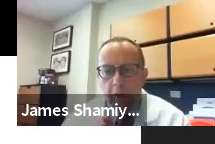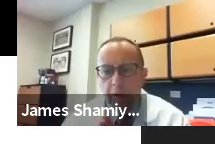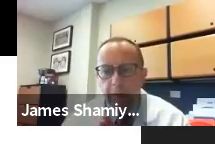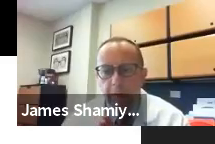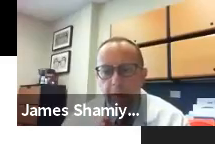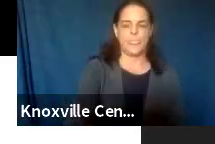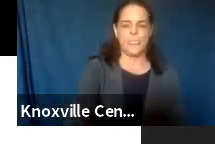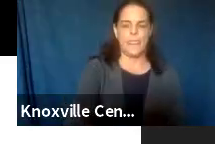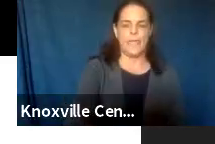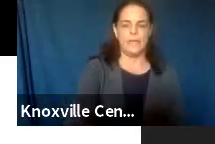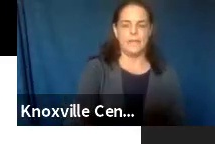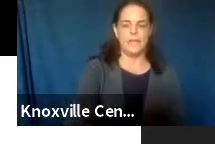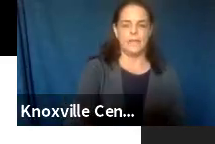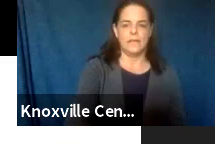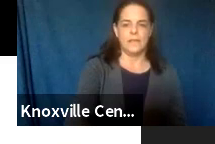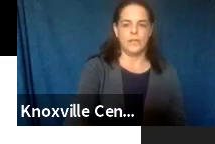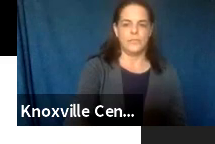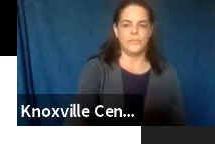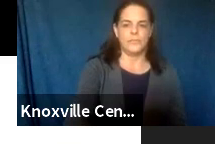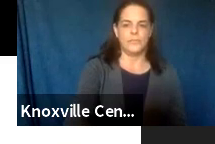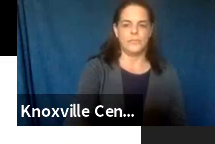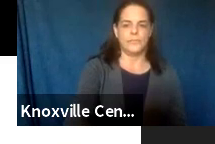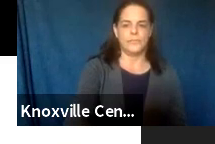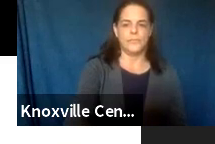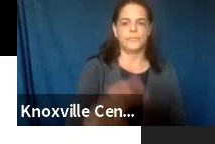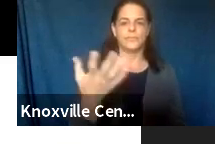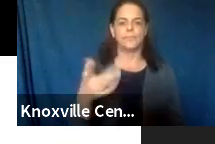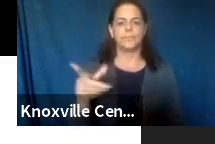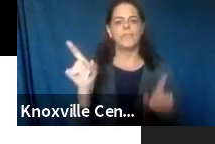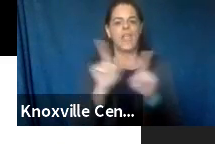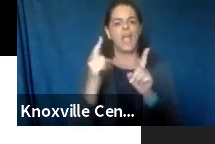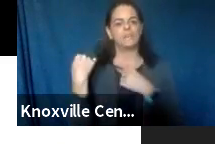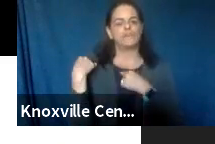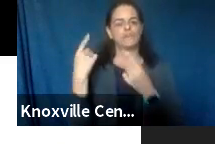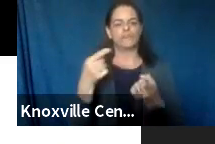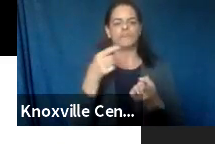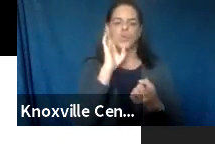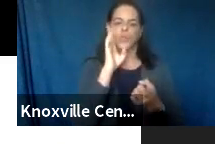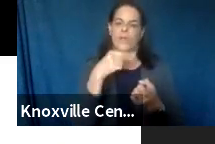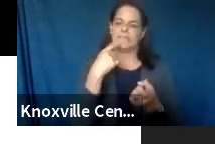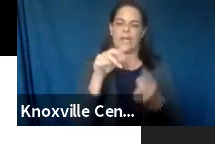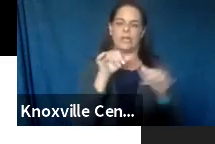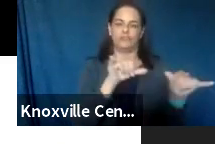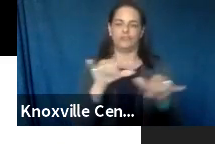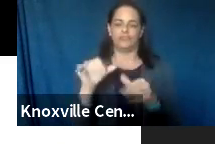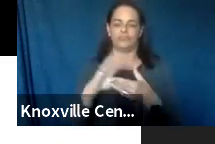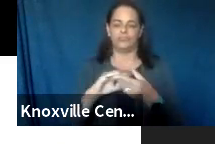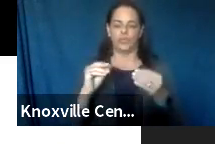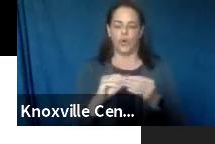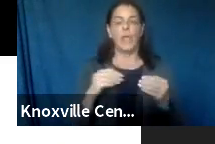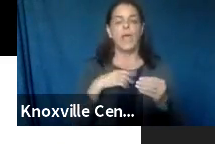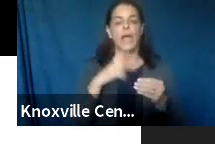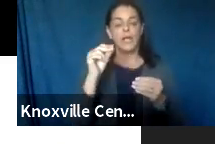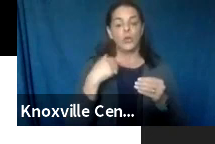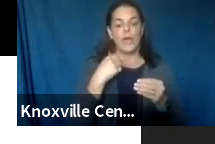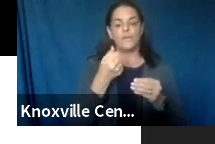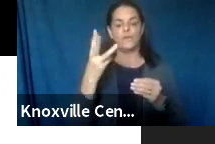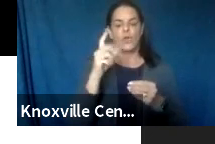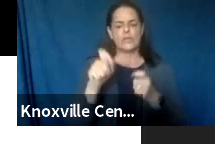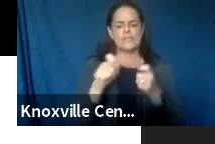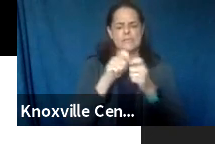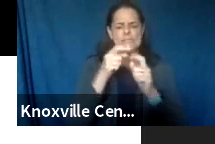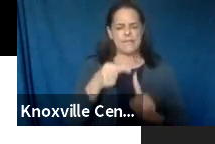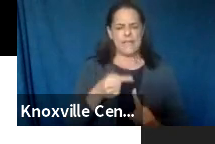So as tends to be the case, I think this will tell a consistent story. I do have a few specific things I want to point